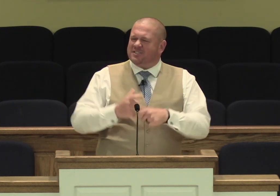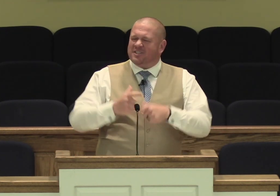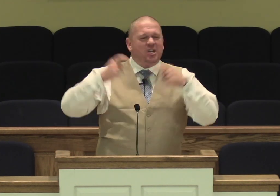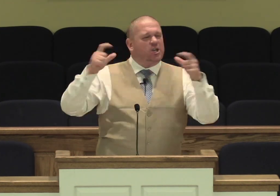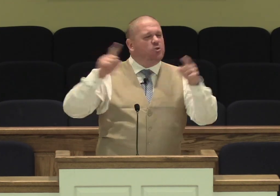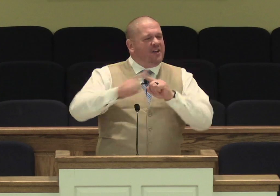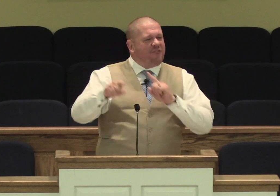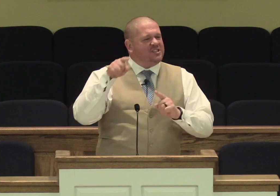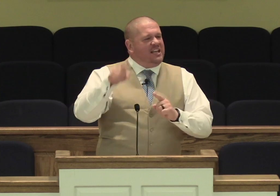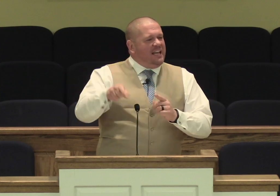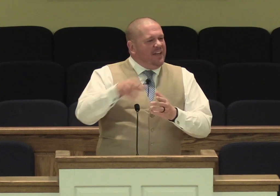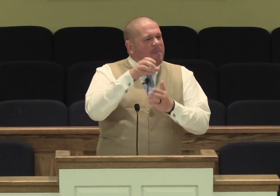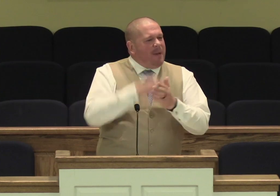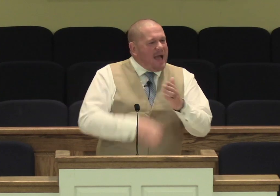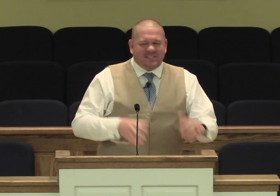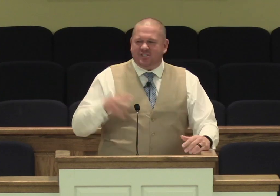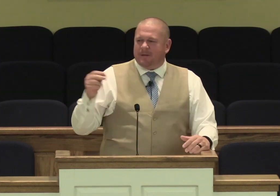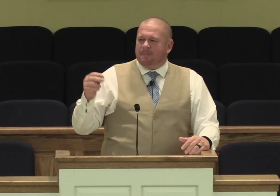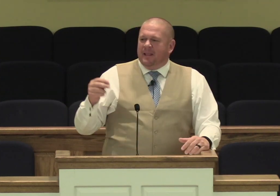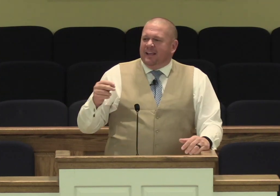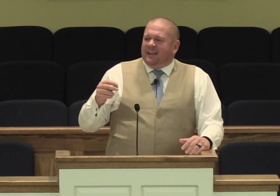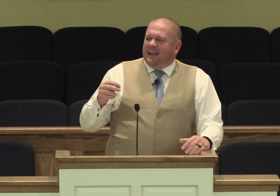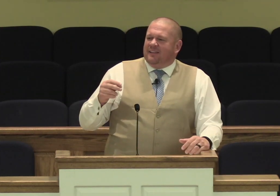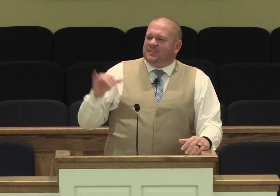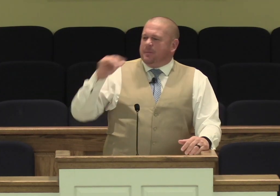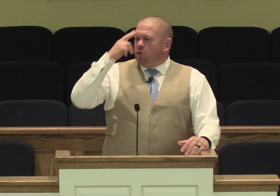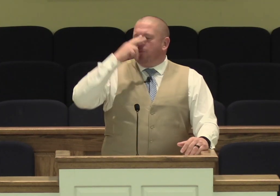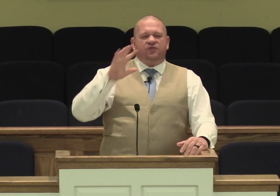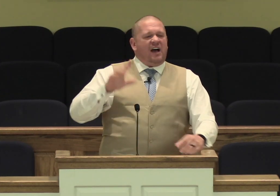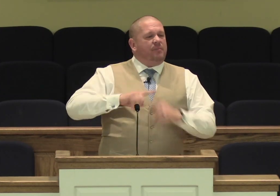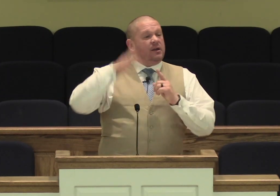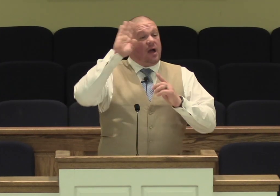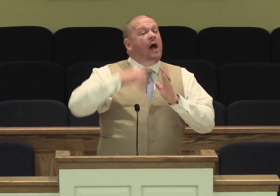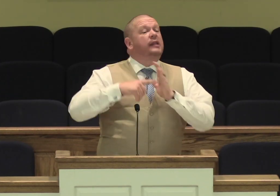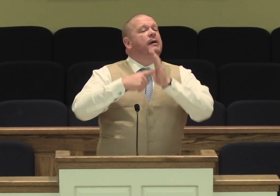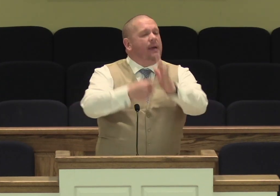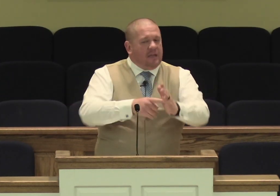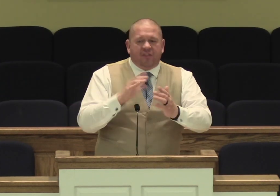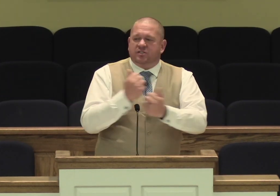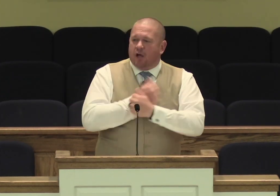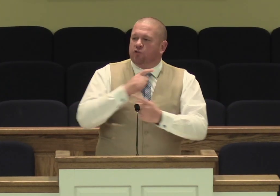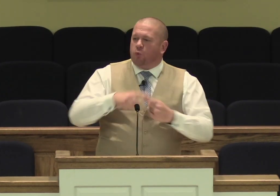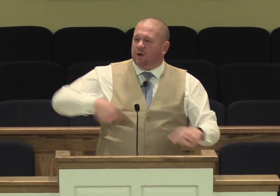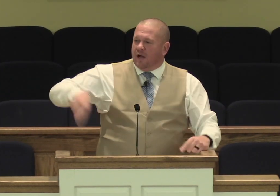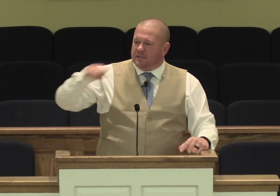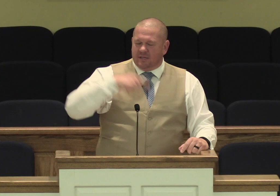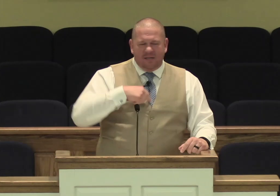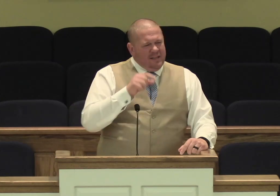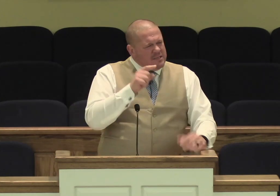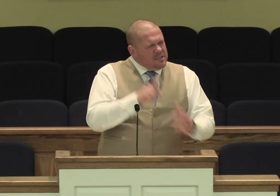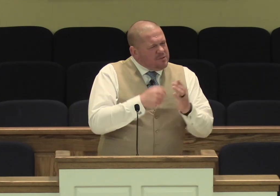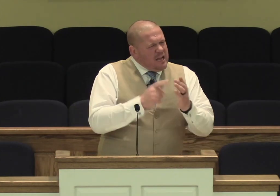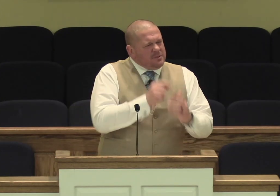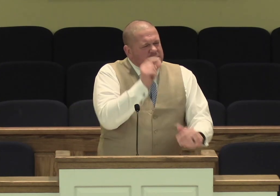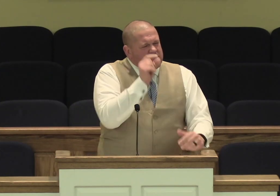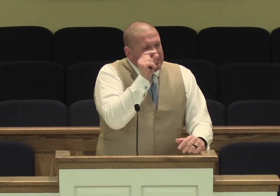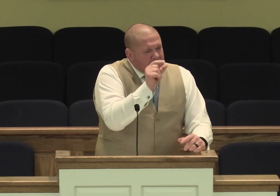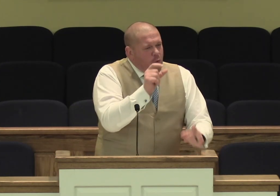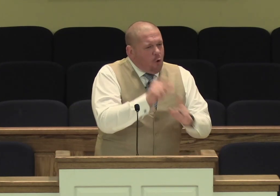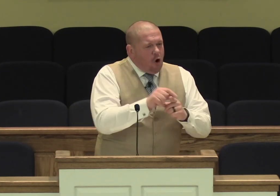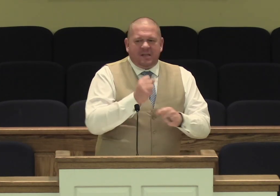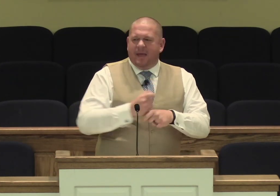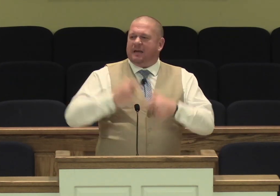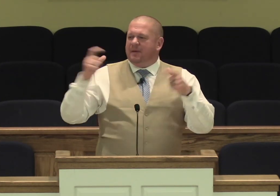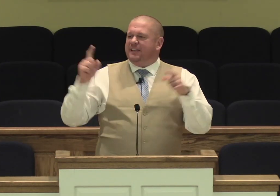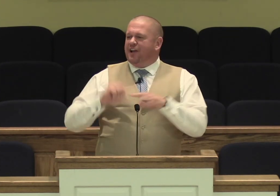made such a huge difference in that passage. And the same with Romans 5. But God commendeth his love toward us. And sometimes it's the